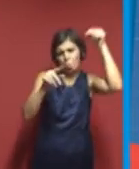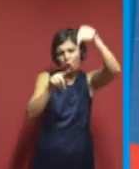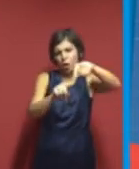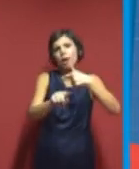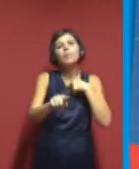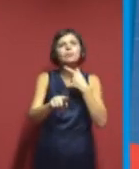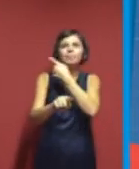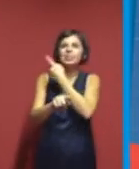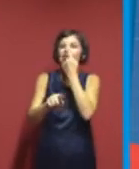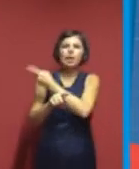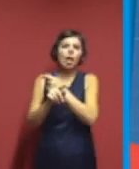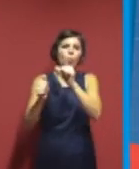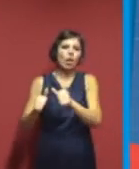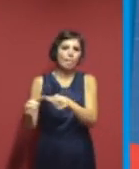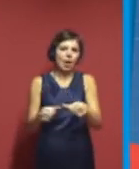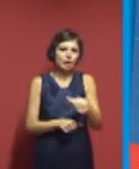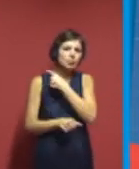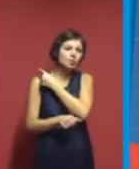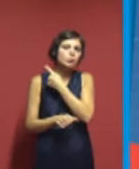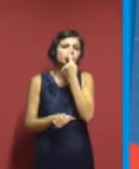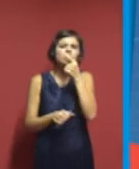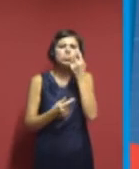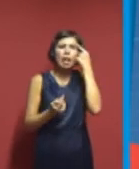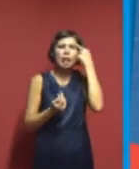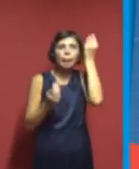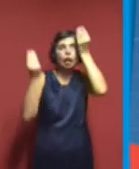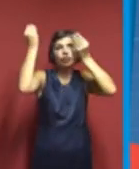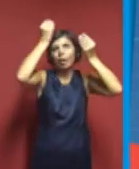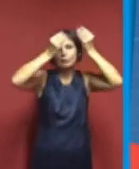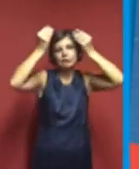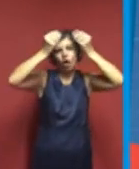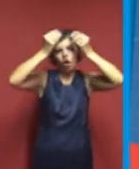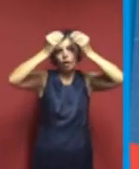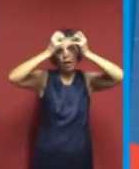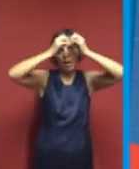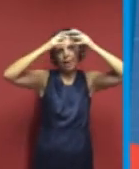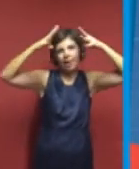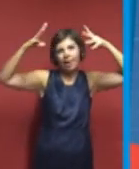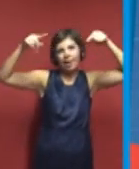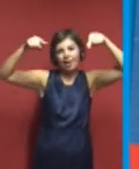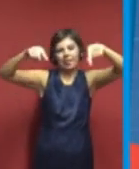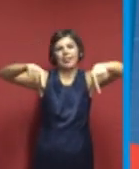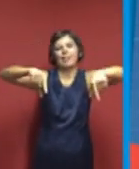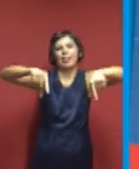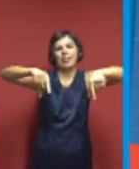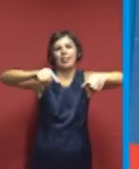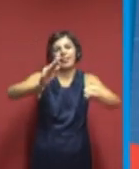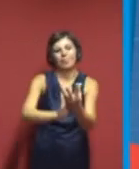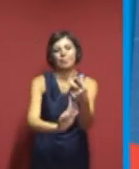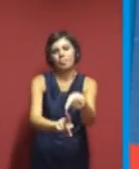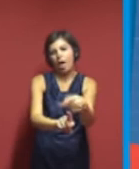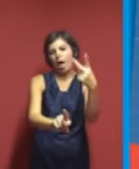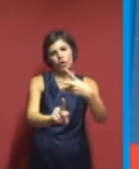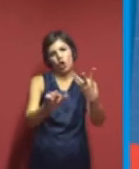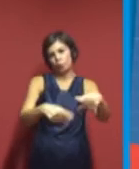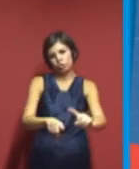of imagination which seem real but don't actually function. And they're there for the purpose of futurism. They're there